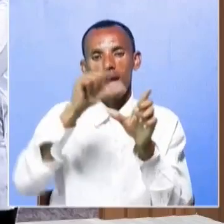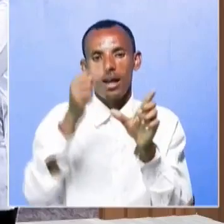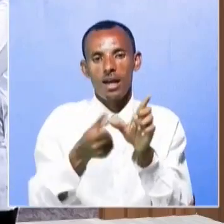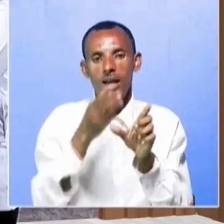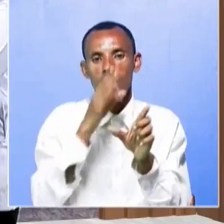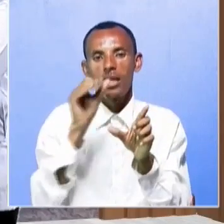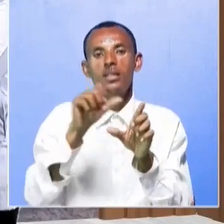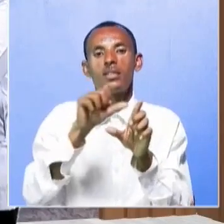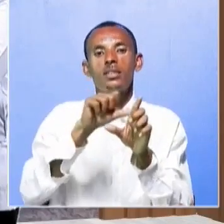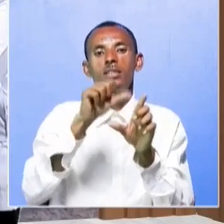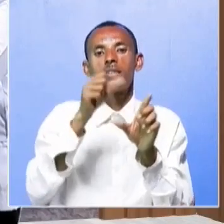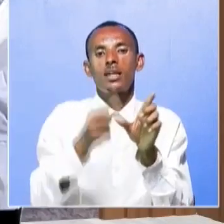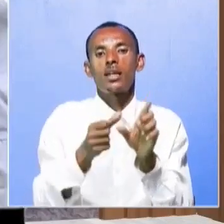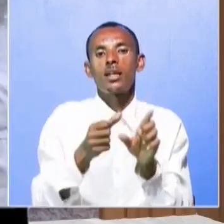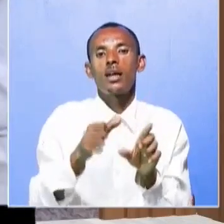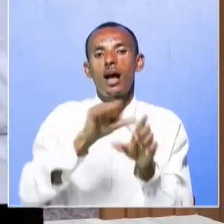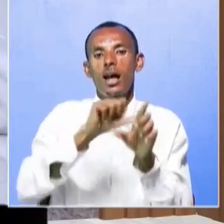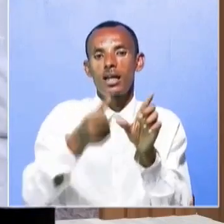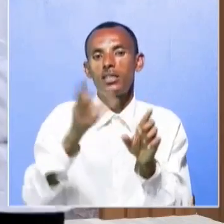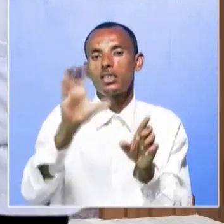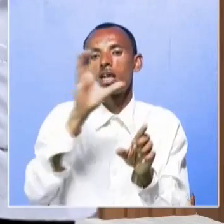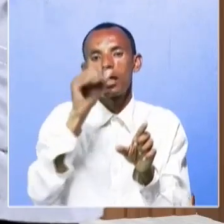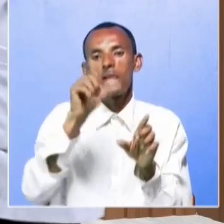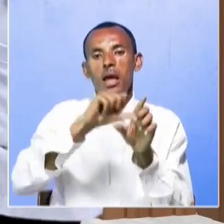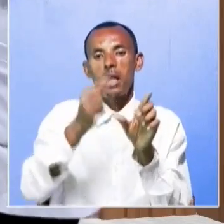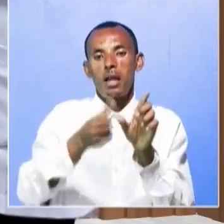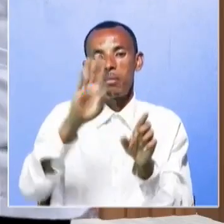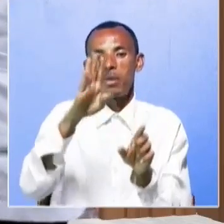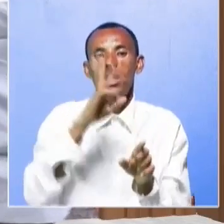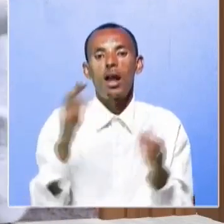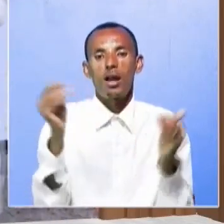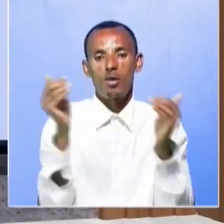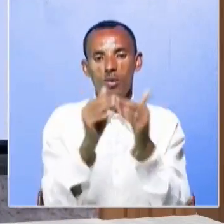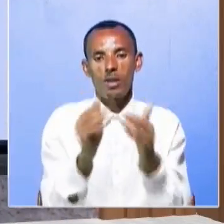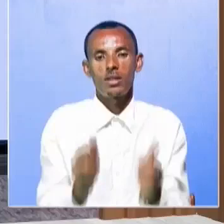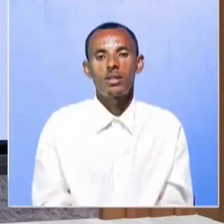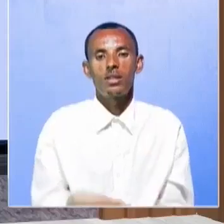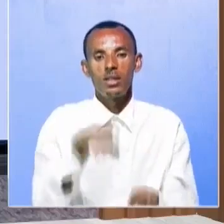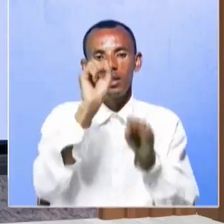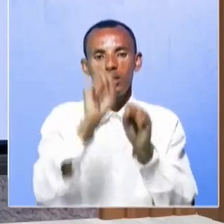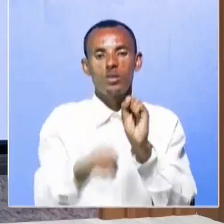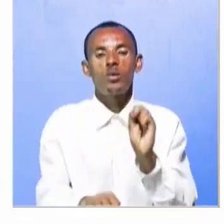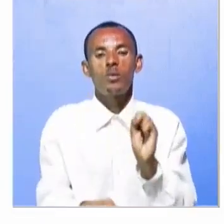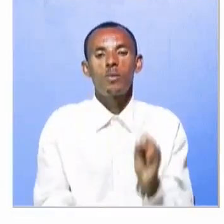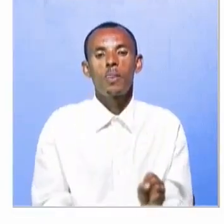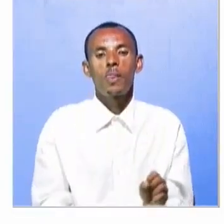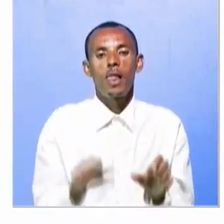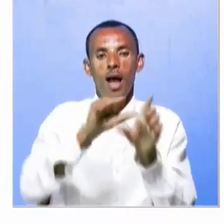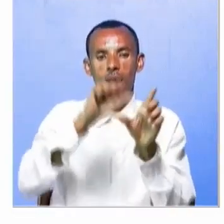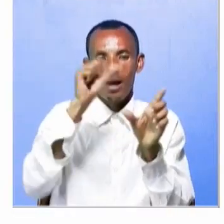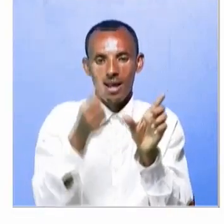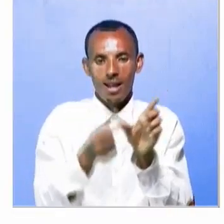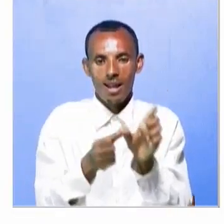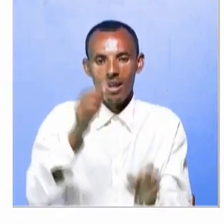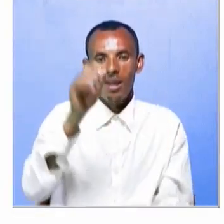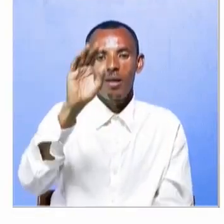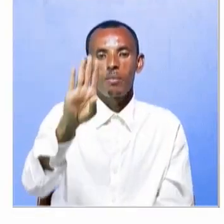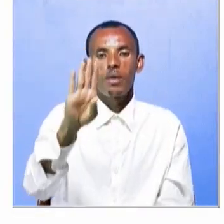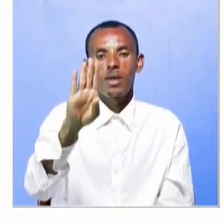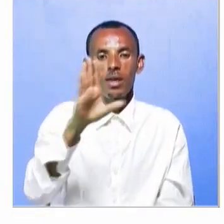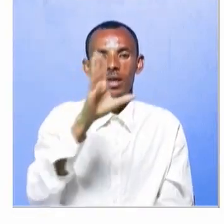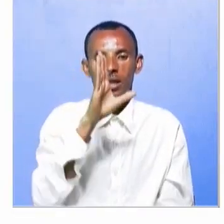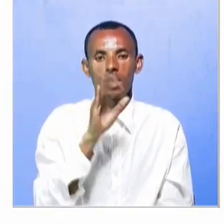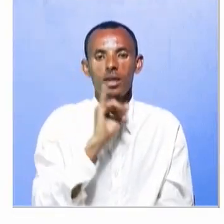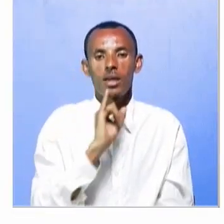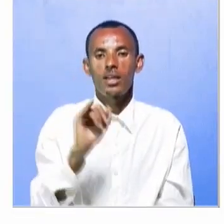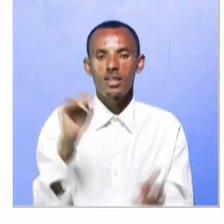this angle are congruent, right? So angle B